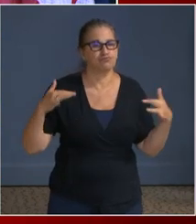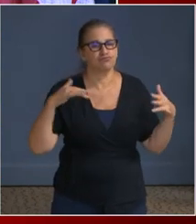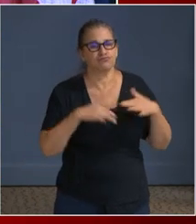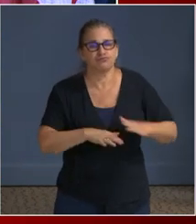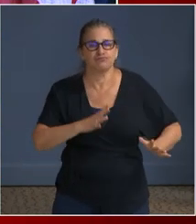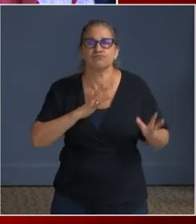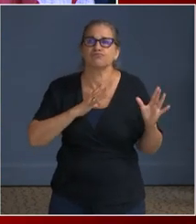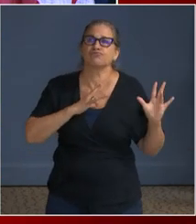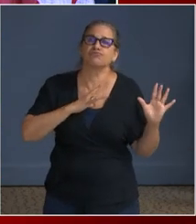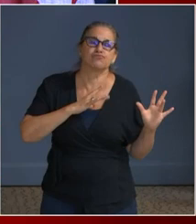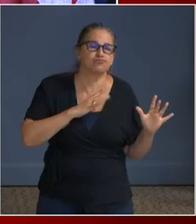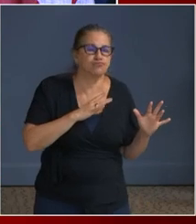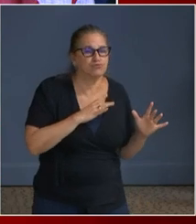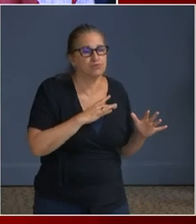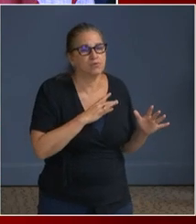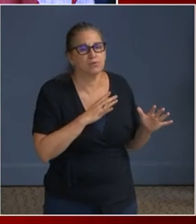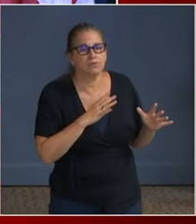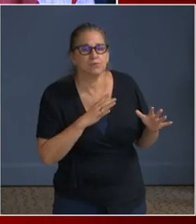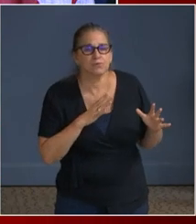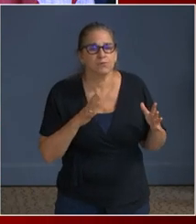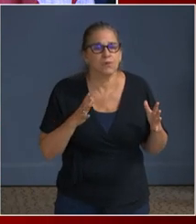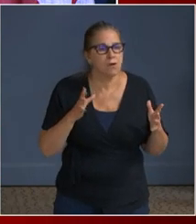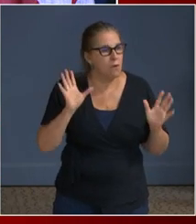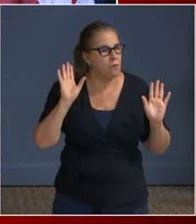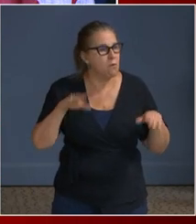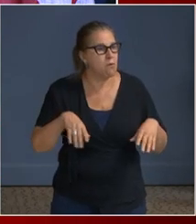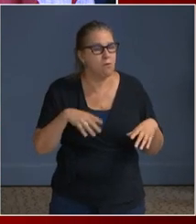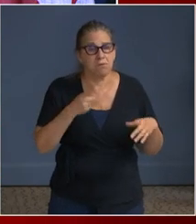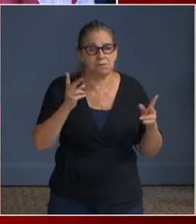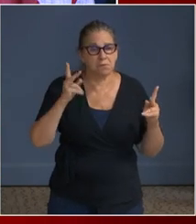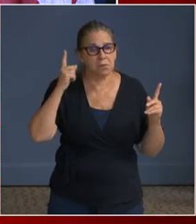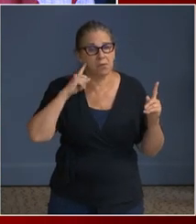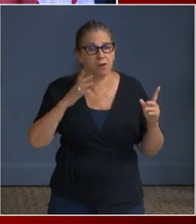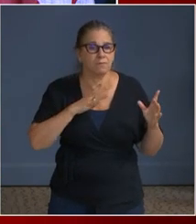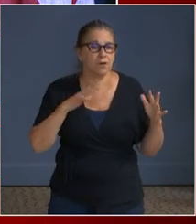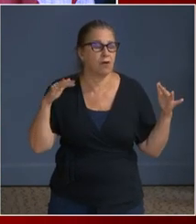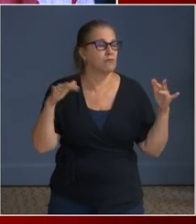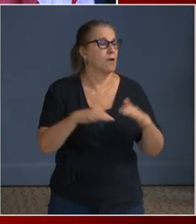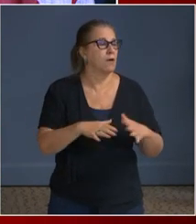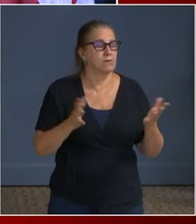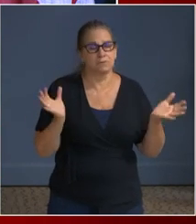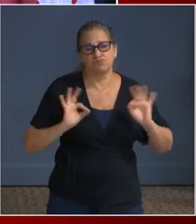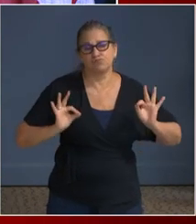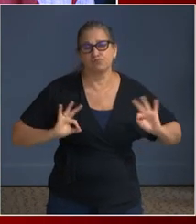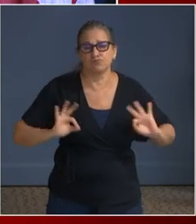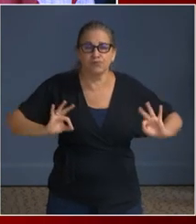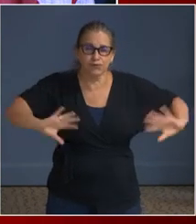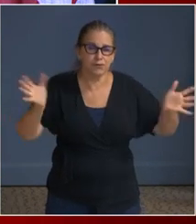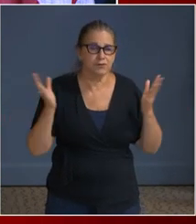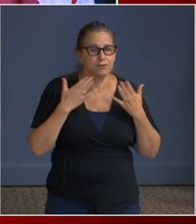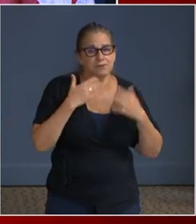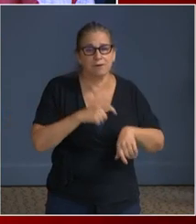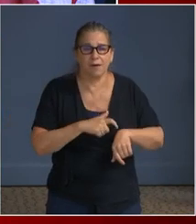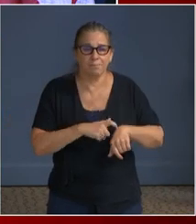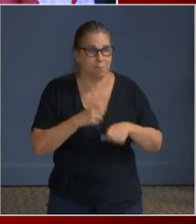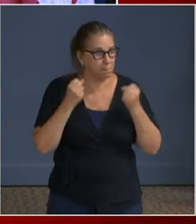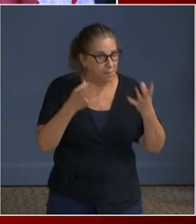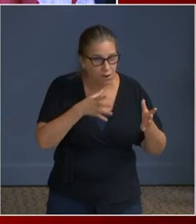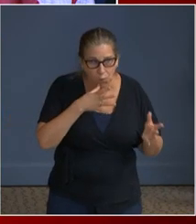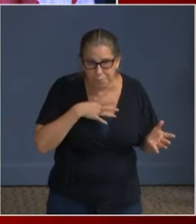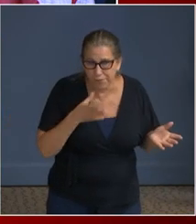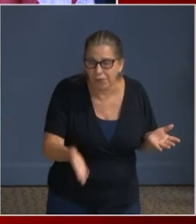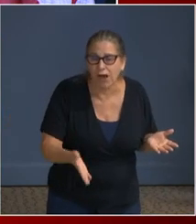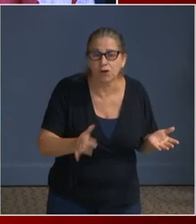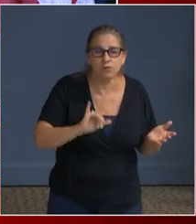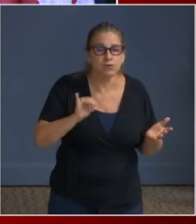okay, several people thought it was okay, in a large crowd with a lot of women present to